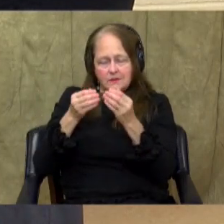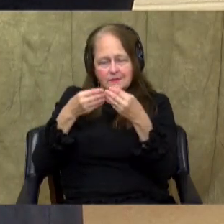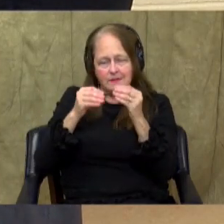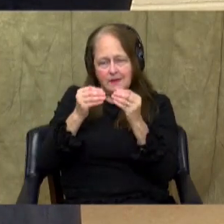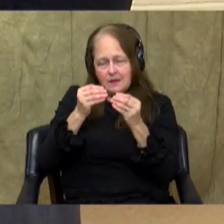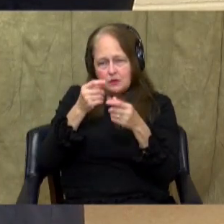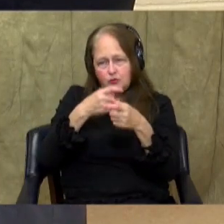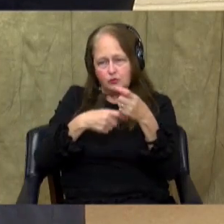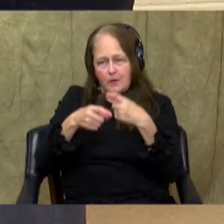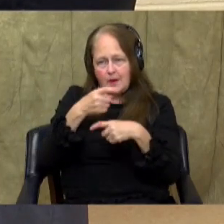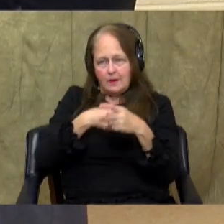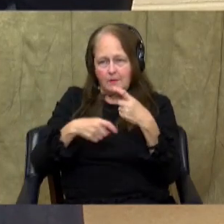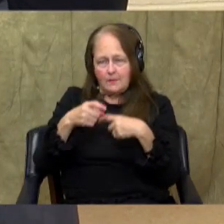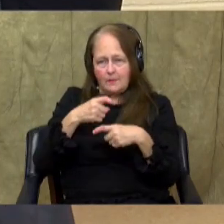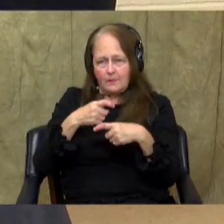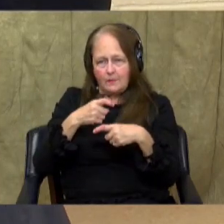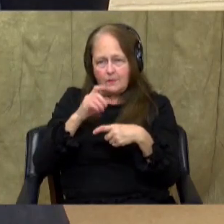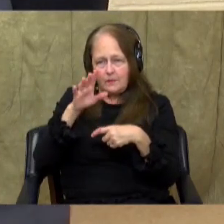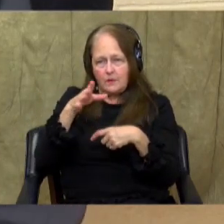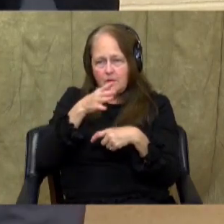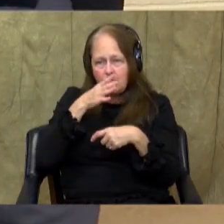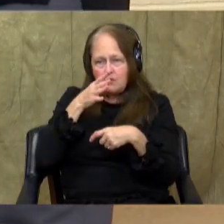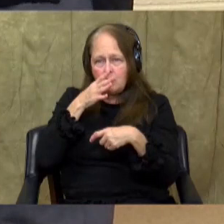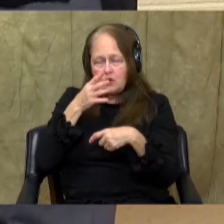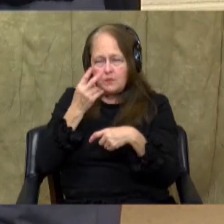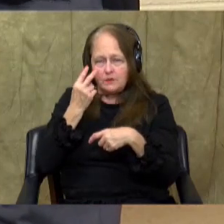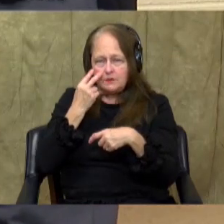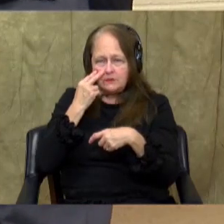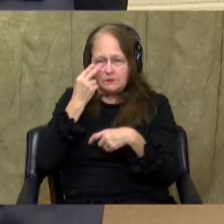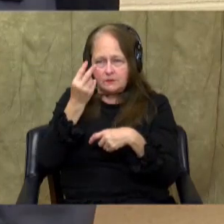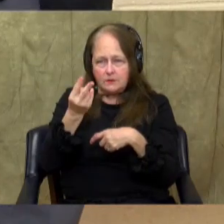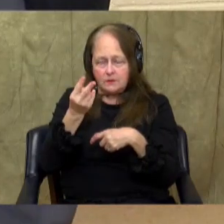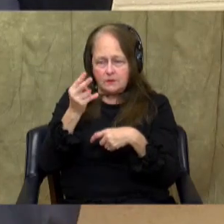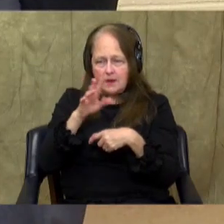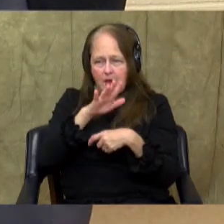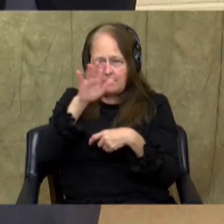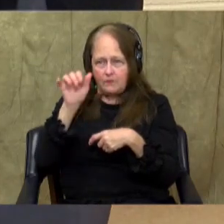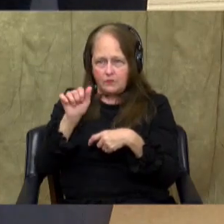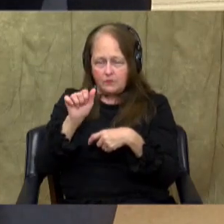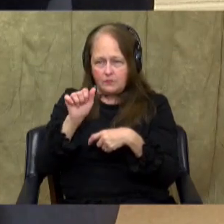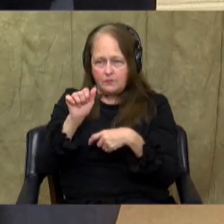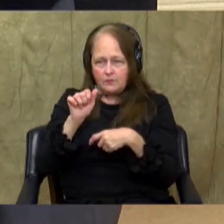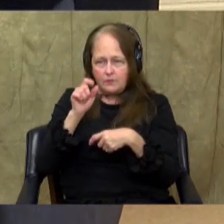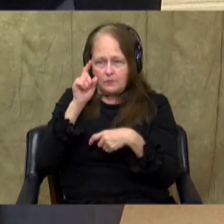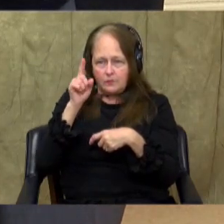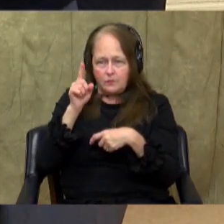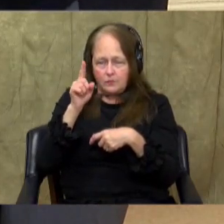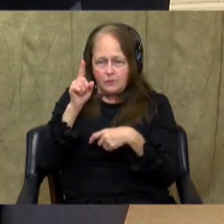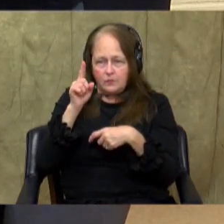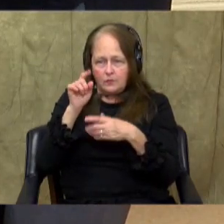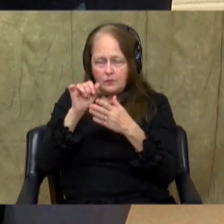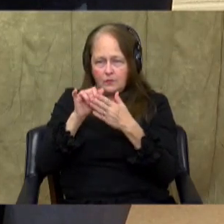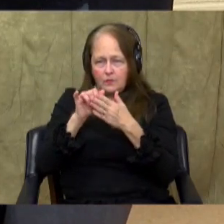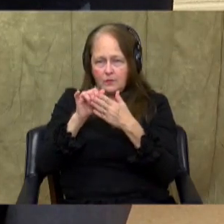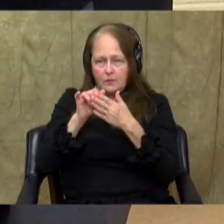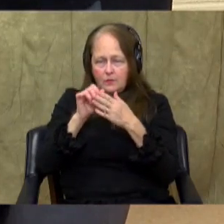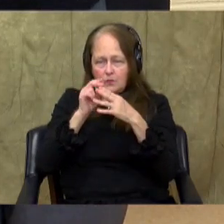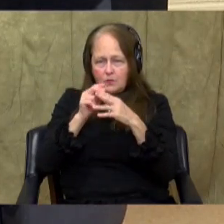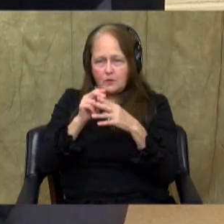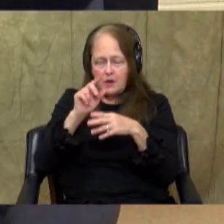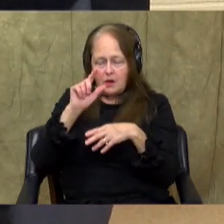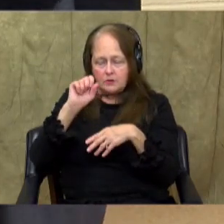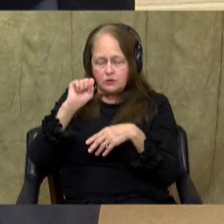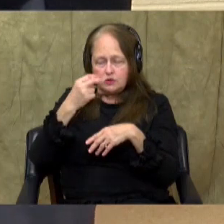or to trade. So that's the type of farming you see widely in Africa. And one of those techniques, unfortunately, is